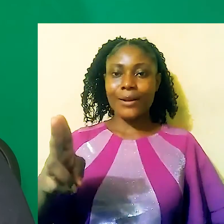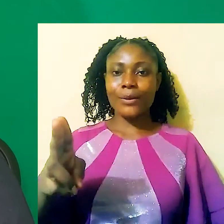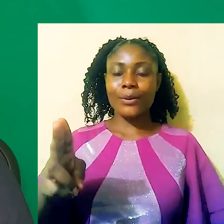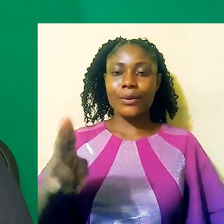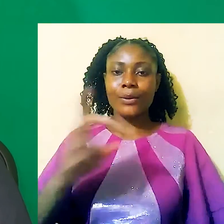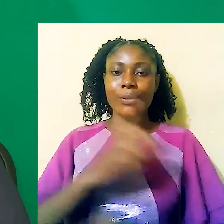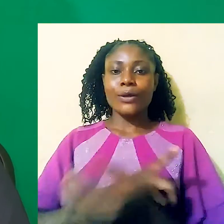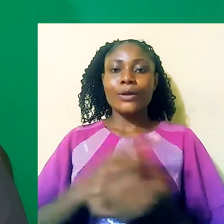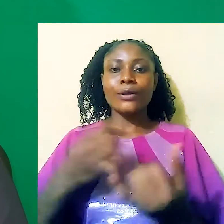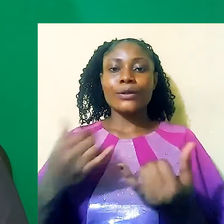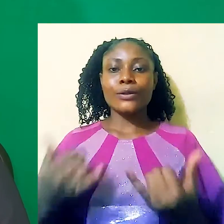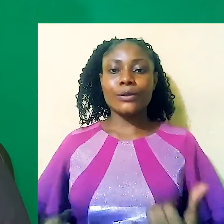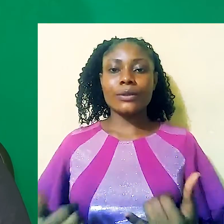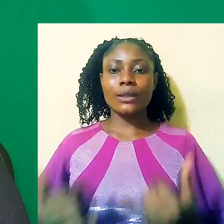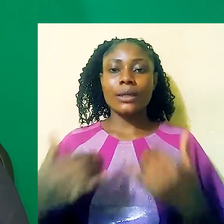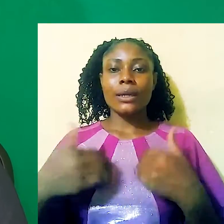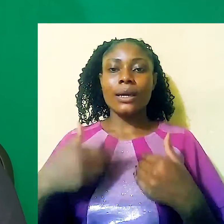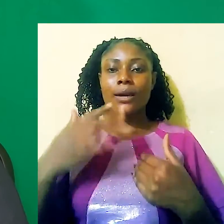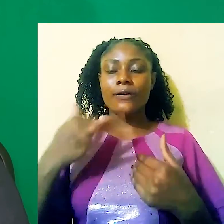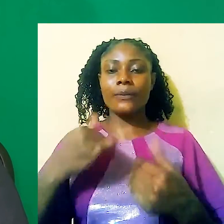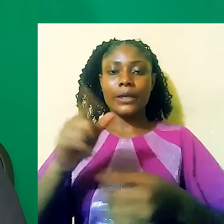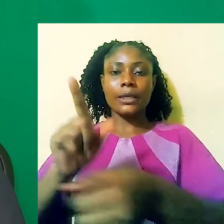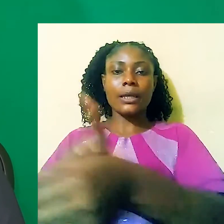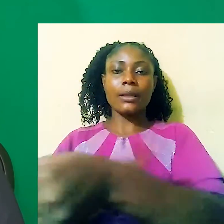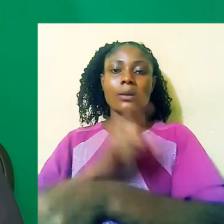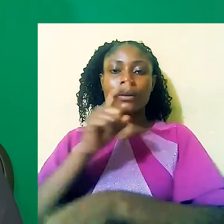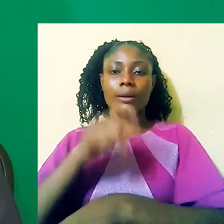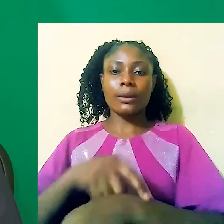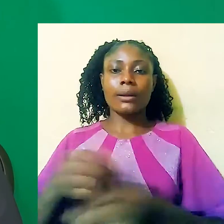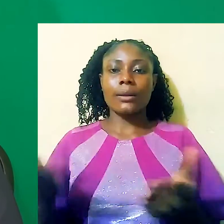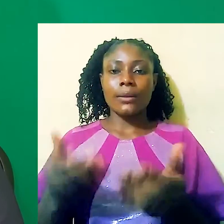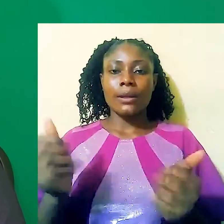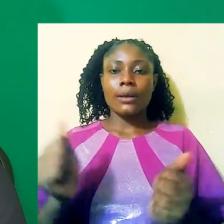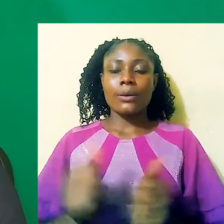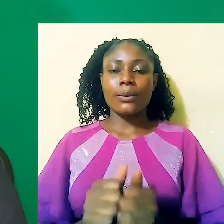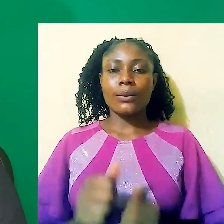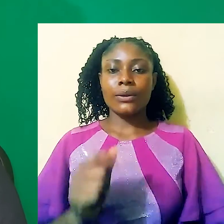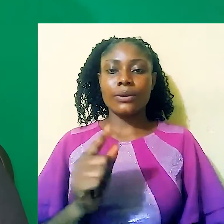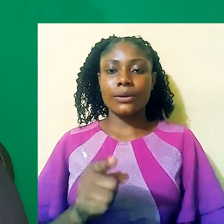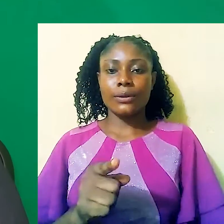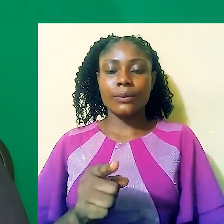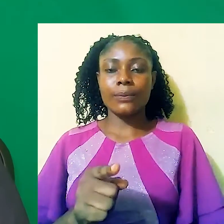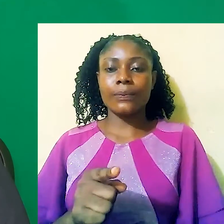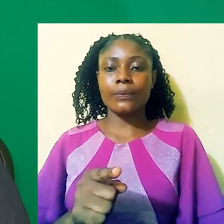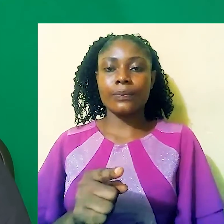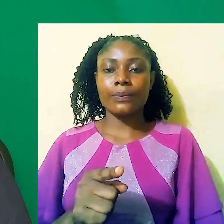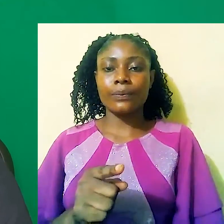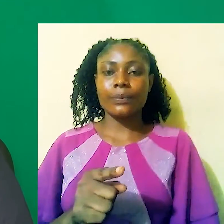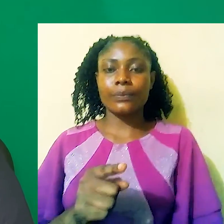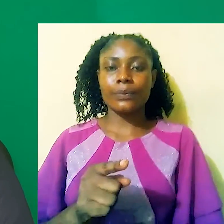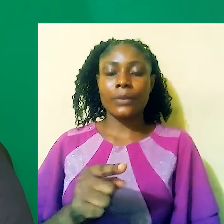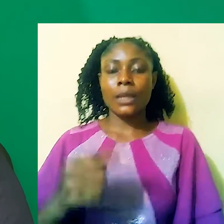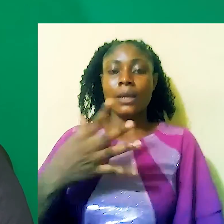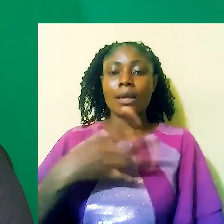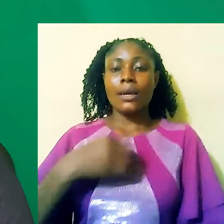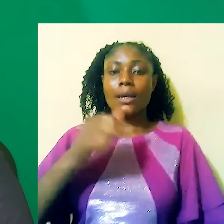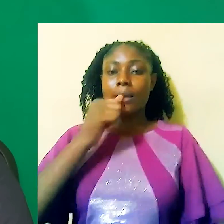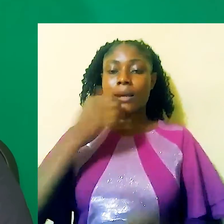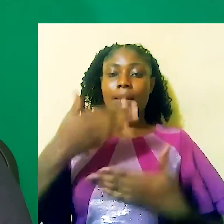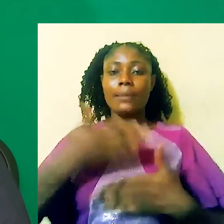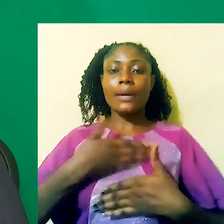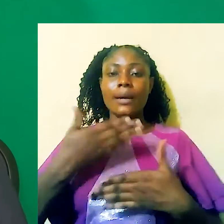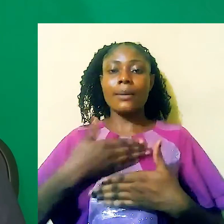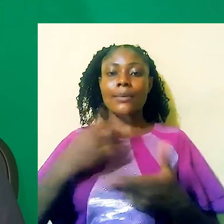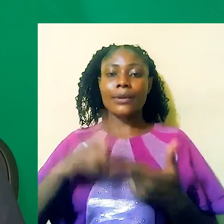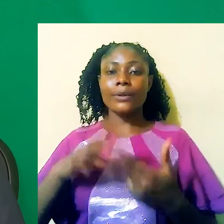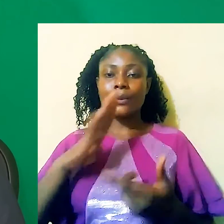Hello, today is been a long time here with you, and I'm glad